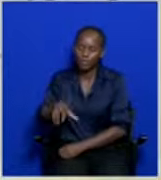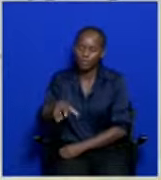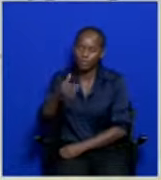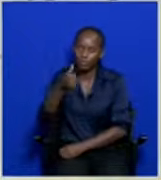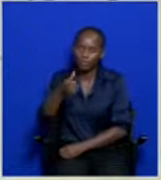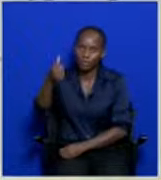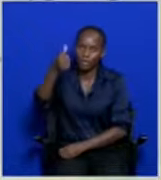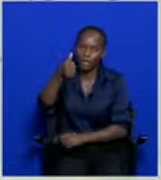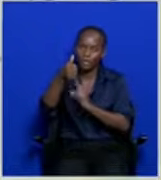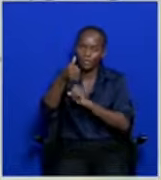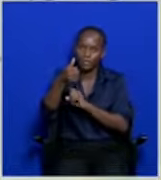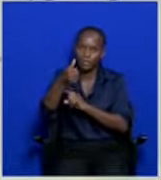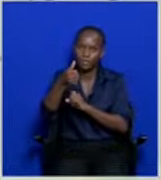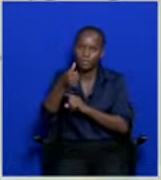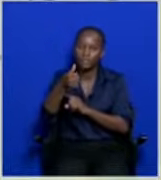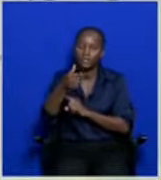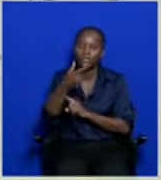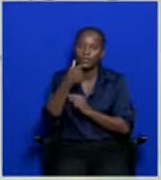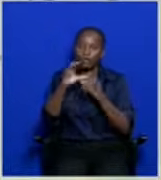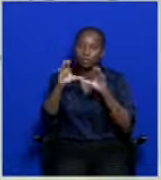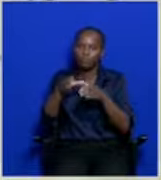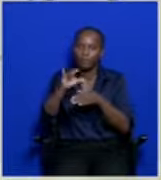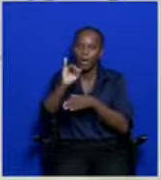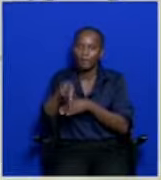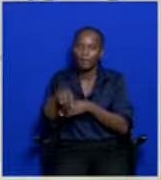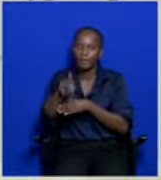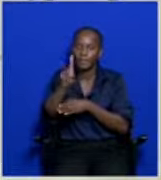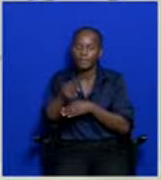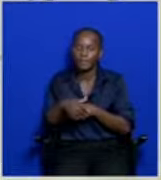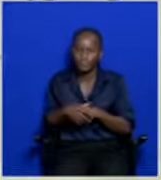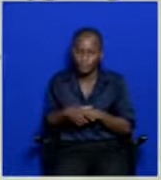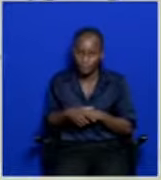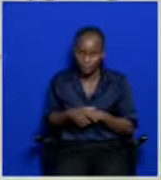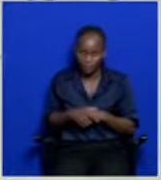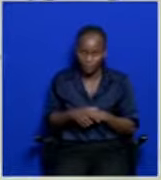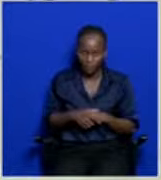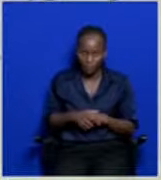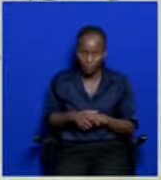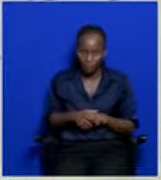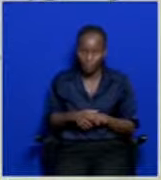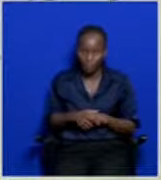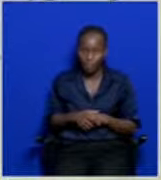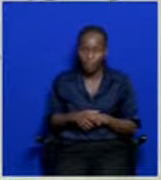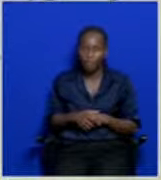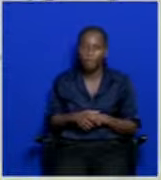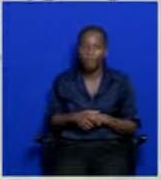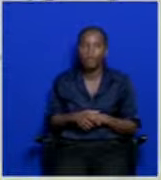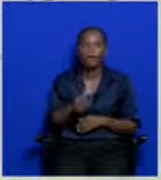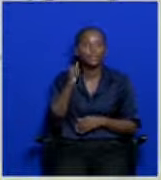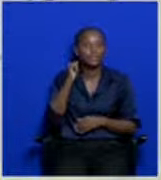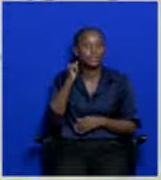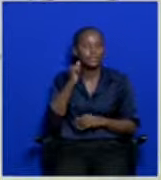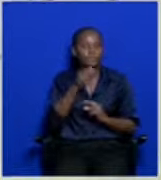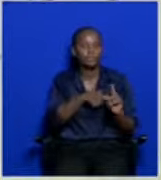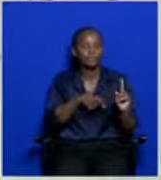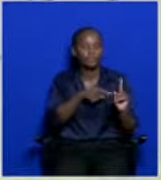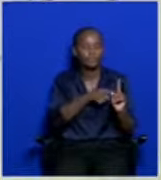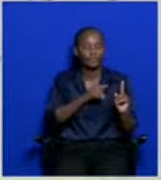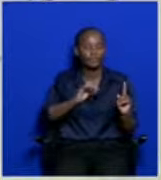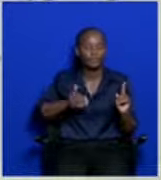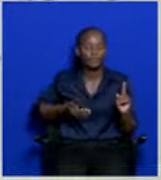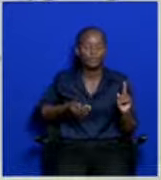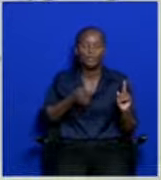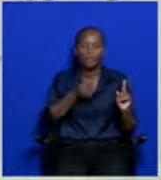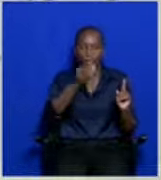This, as Ms. Masuku explained to us yesterday, the top right